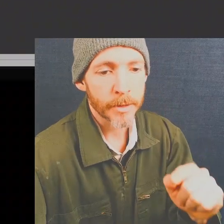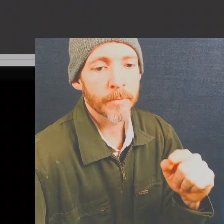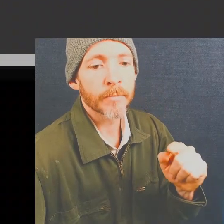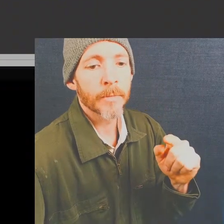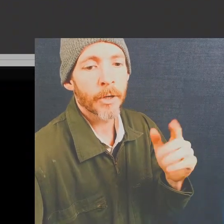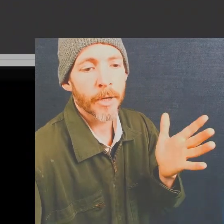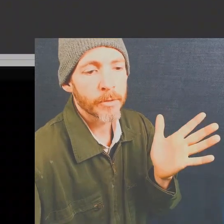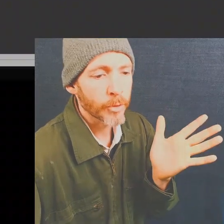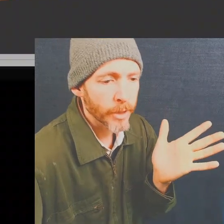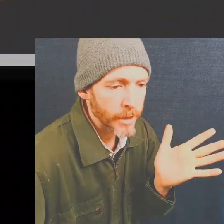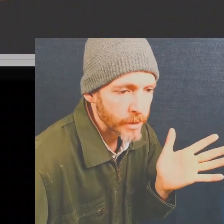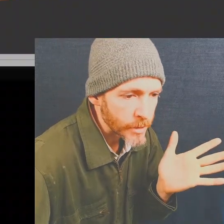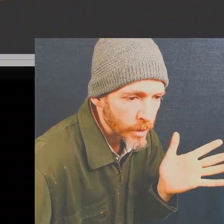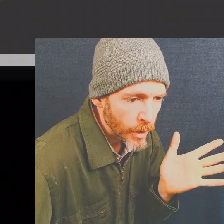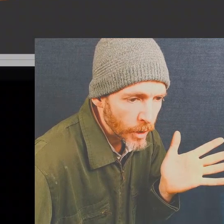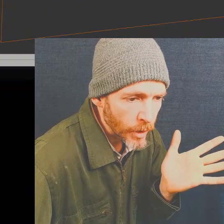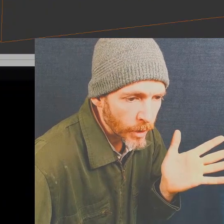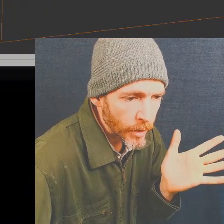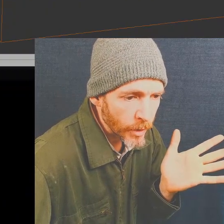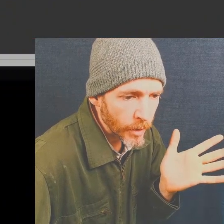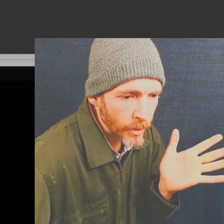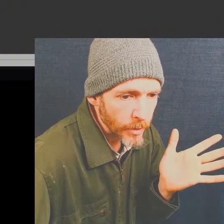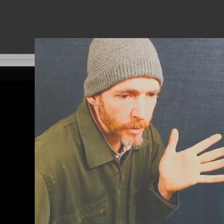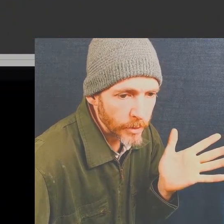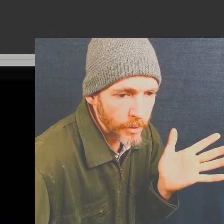Let's look at this. Okay, so we're looking at this